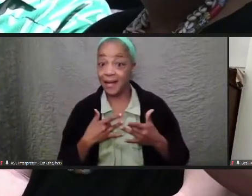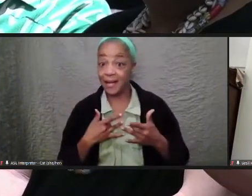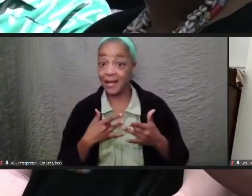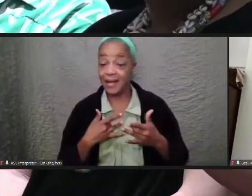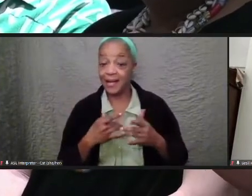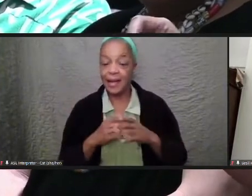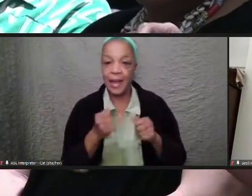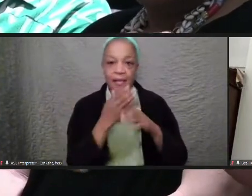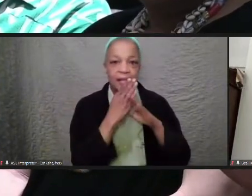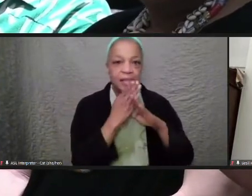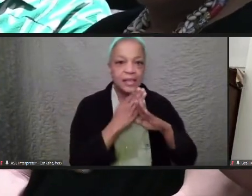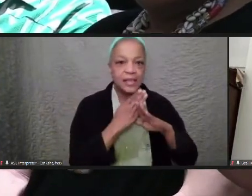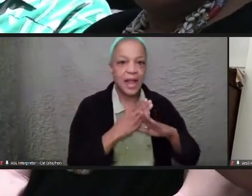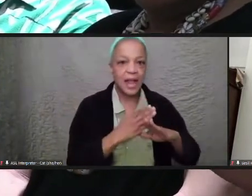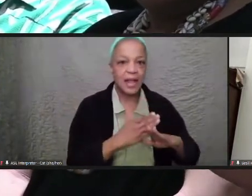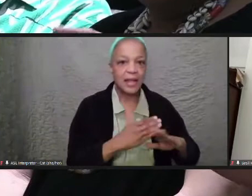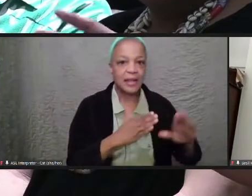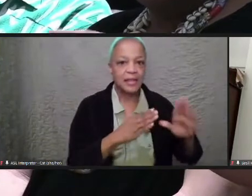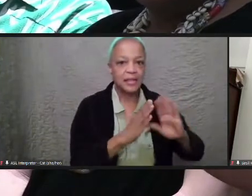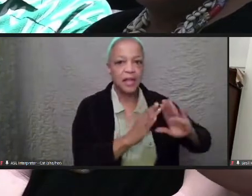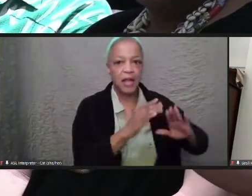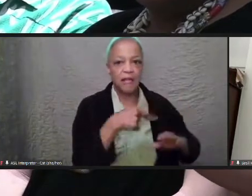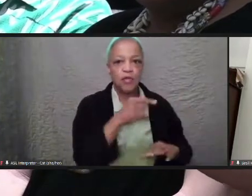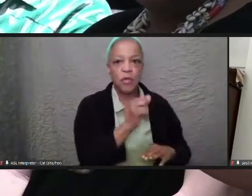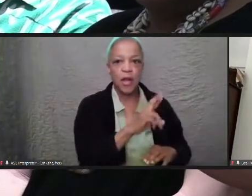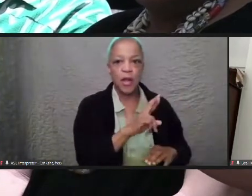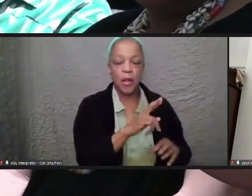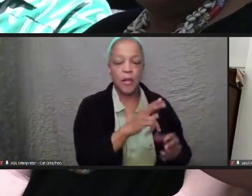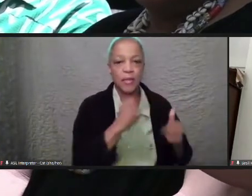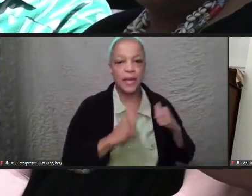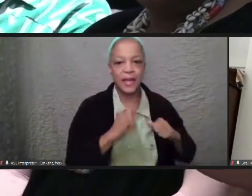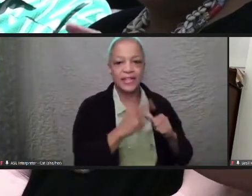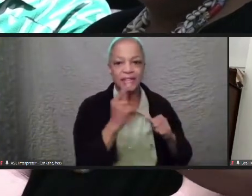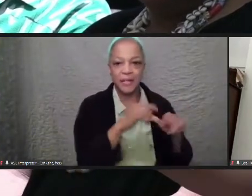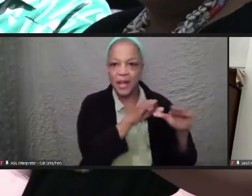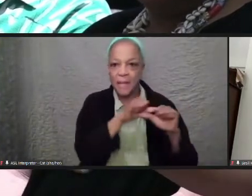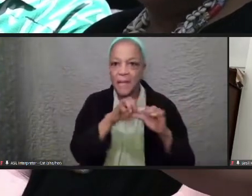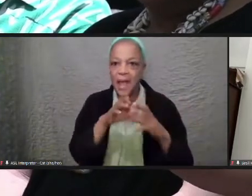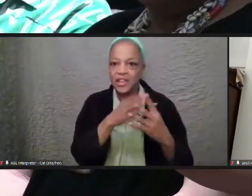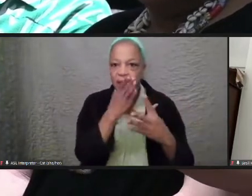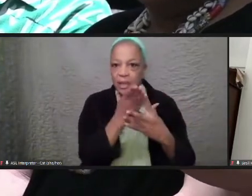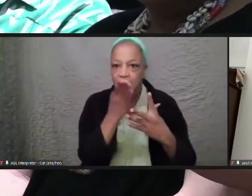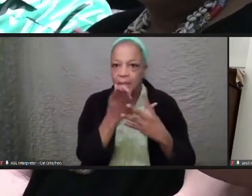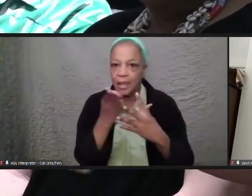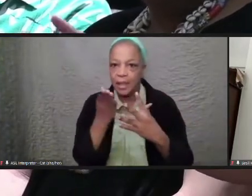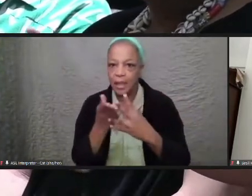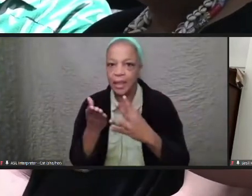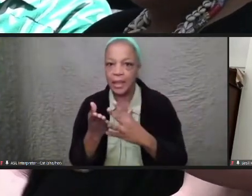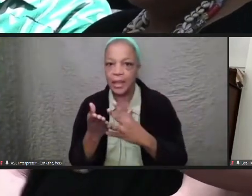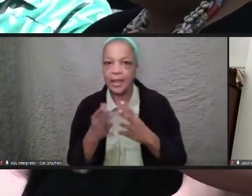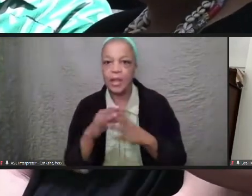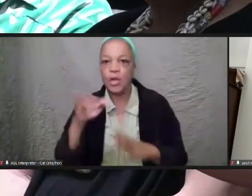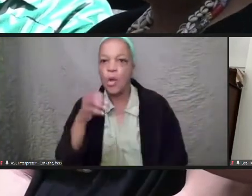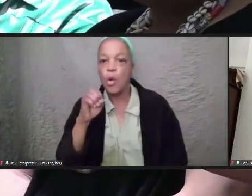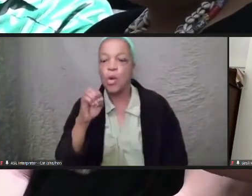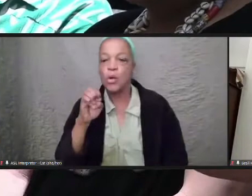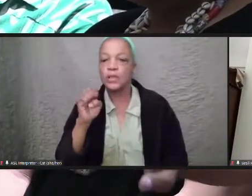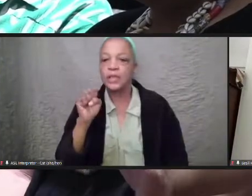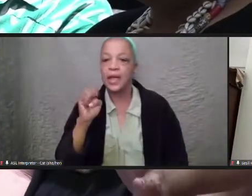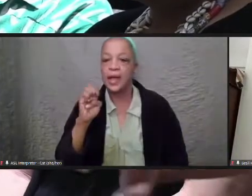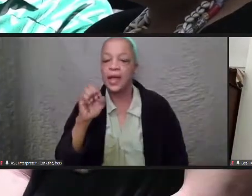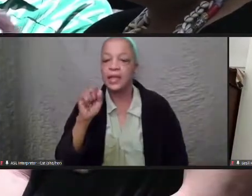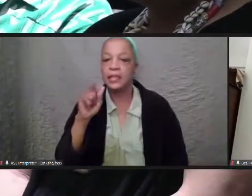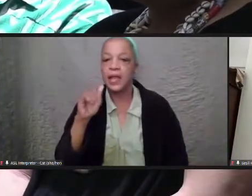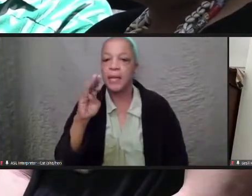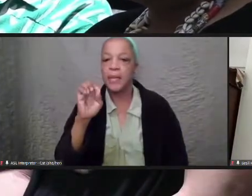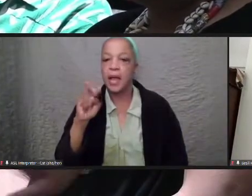silences of queer plays, there's always something magic. There is the late scholar, Jose Esteban Munoz, talking about